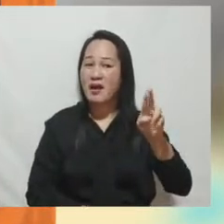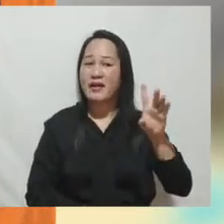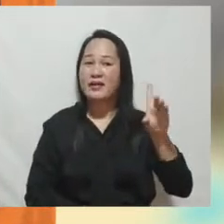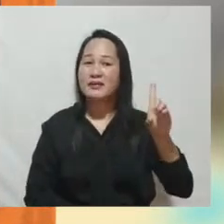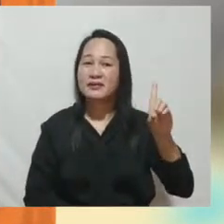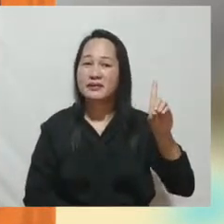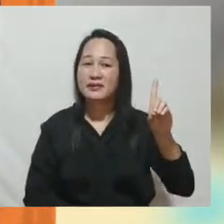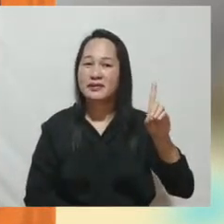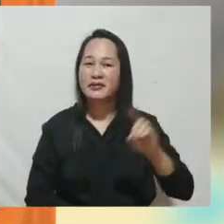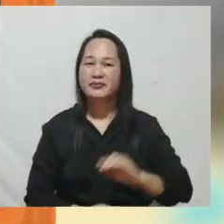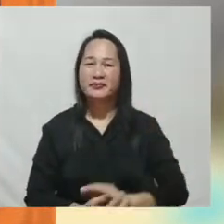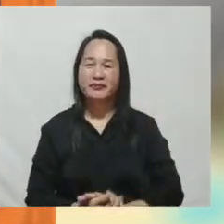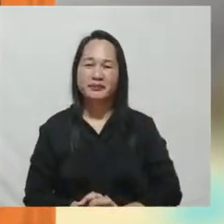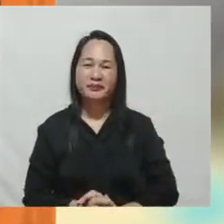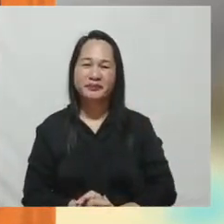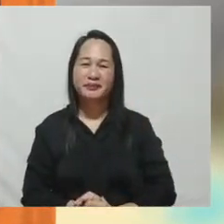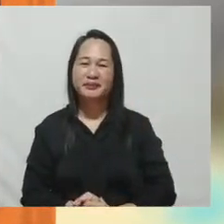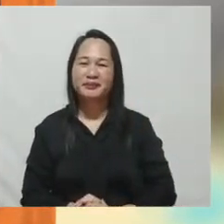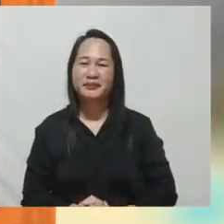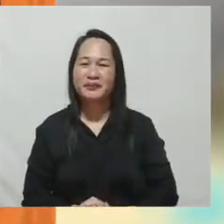B-O-A-R-D. Board.